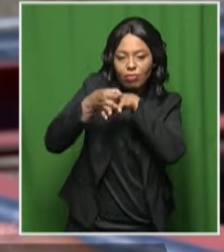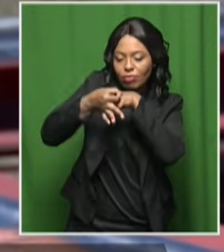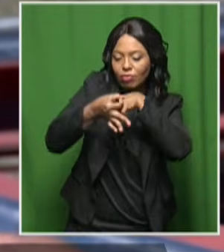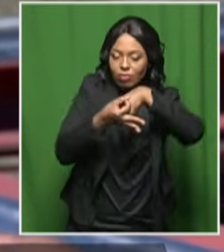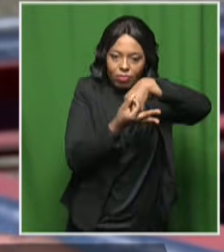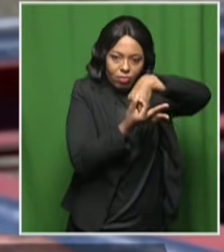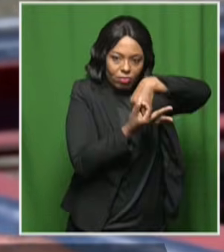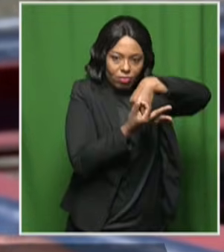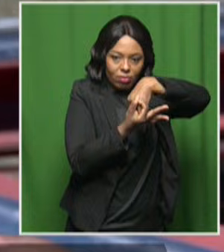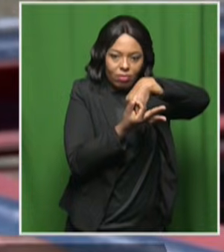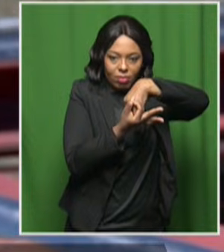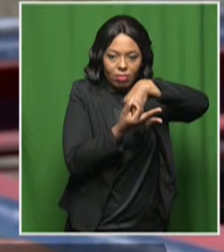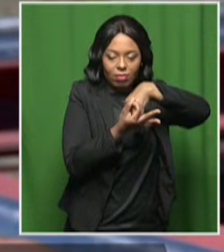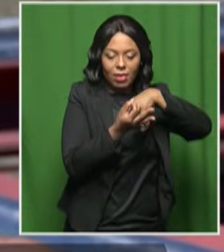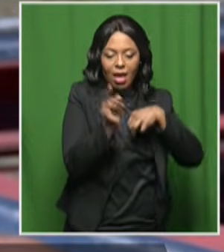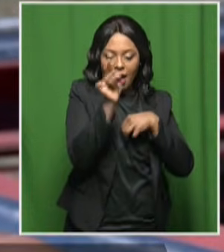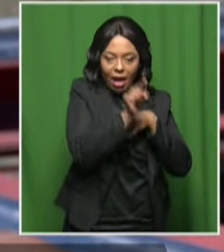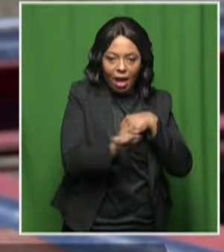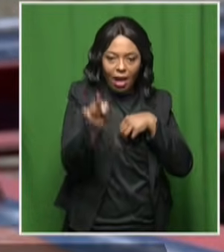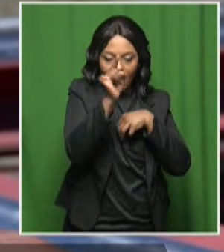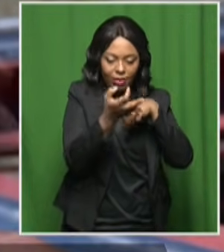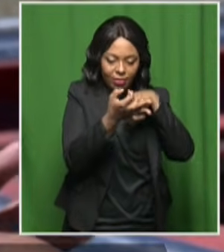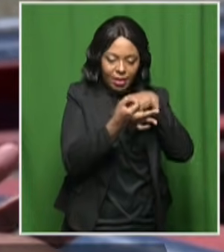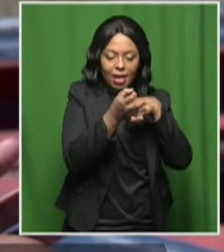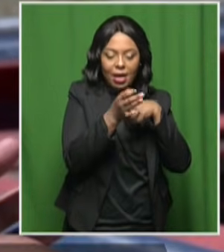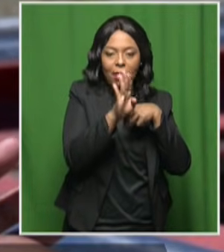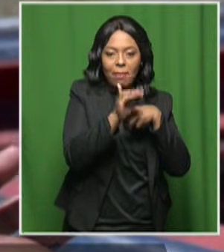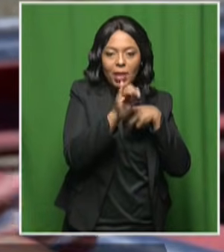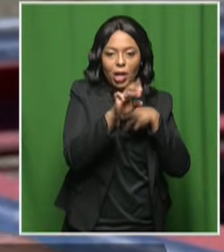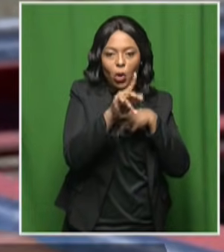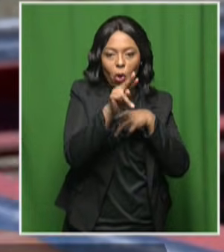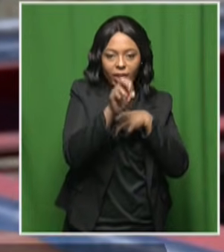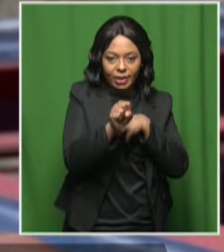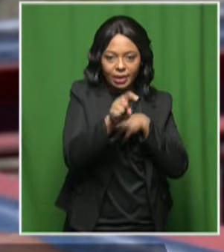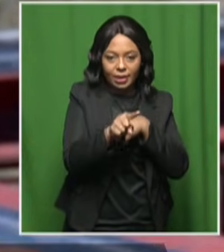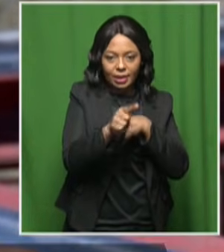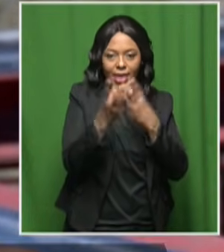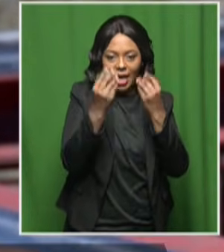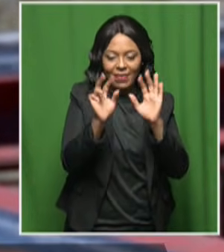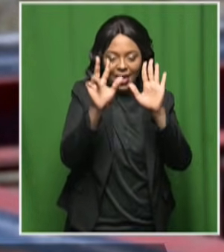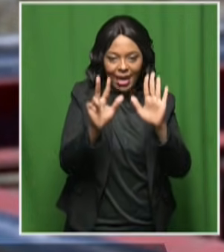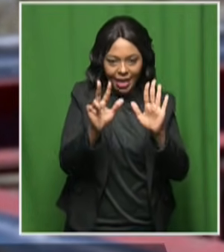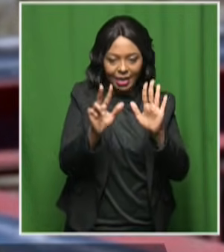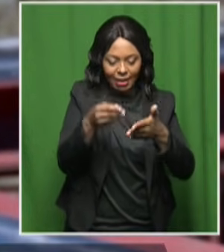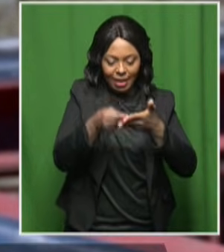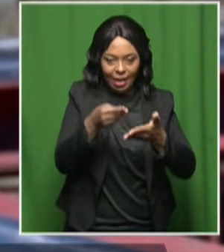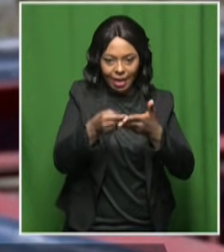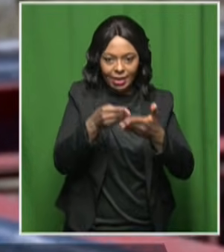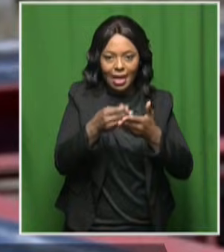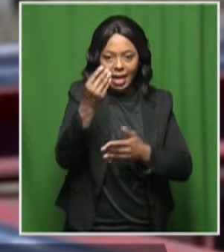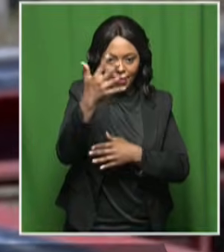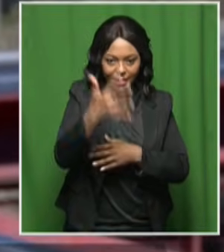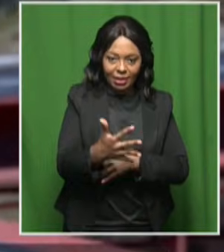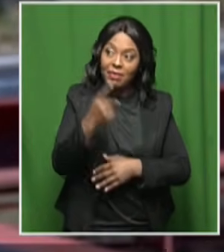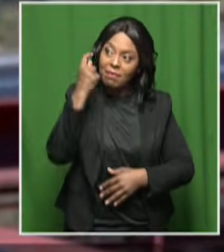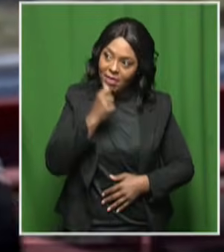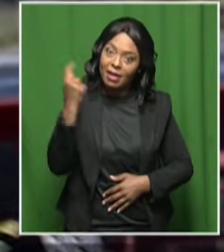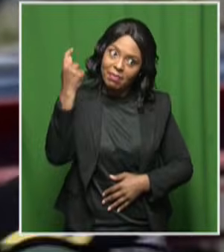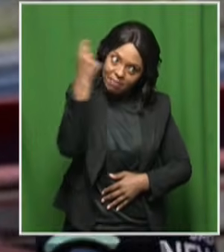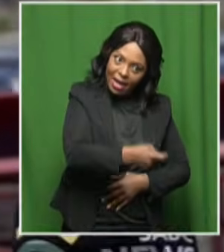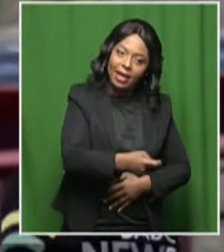pear, round brilliant. Has 58 facets, makes more light, and it's very, very expensive. He must pay, he must